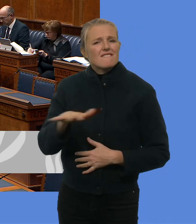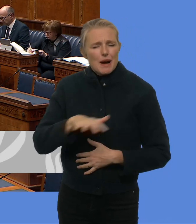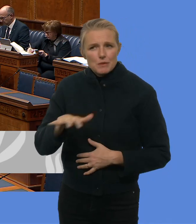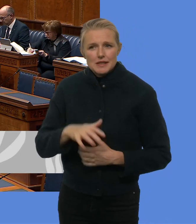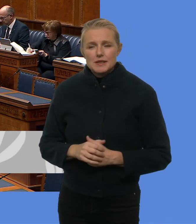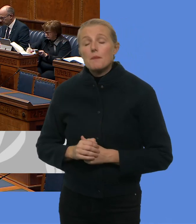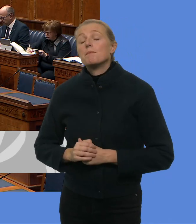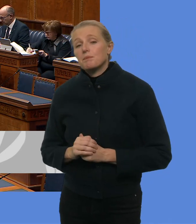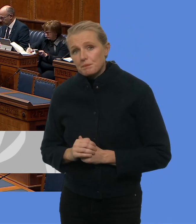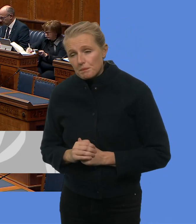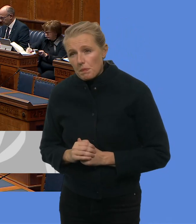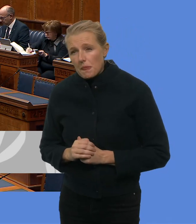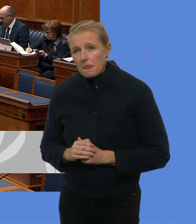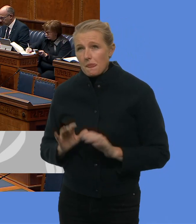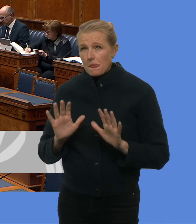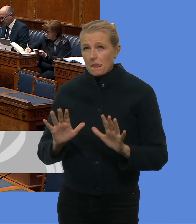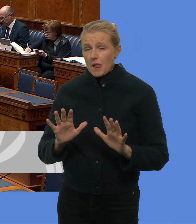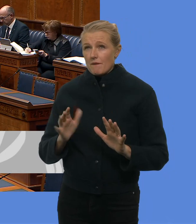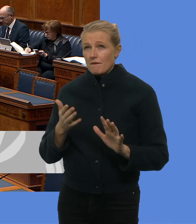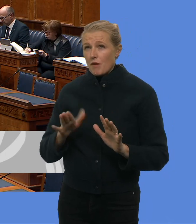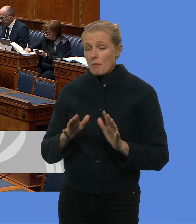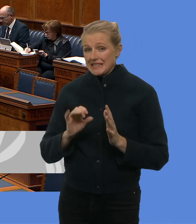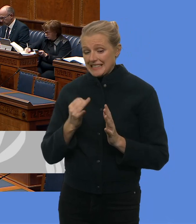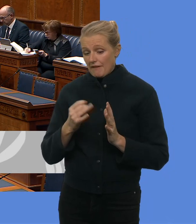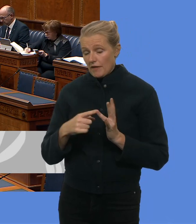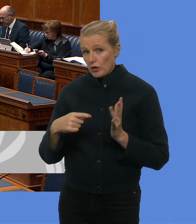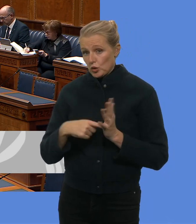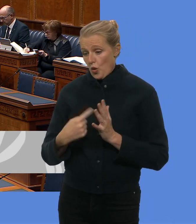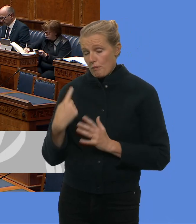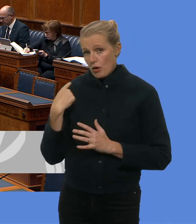Speaker, as of the 7th of October,